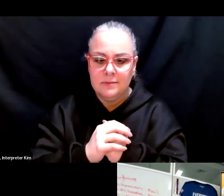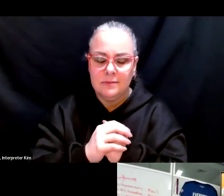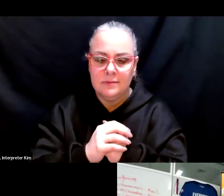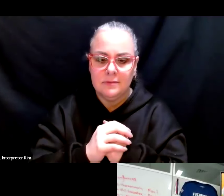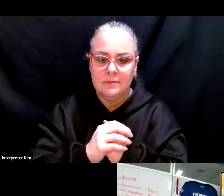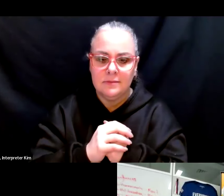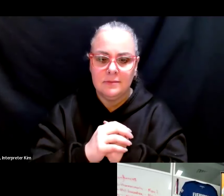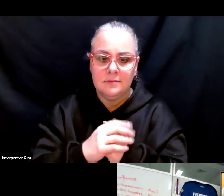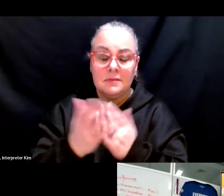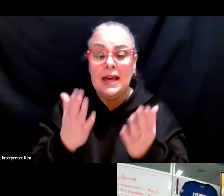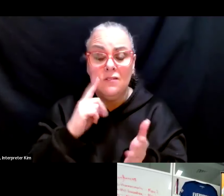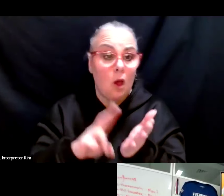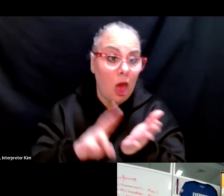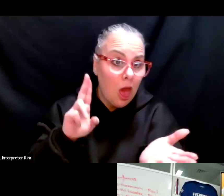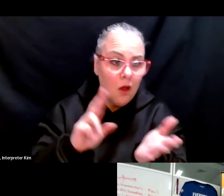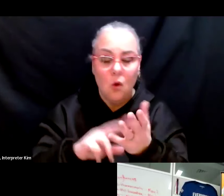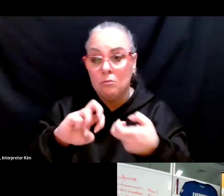happen to sign off or have any issues.